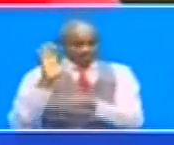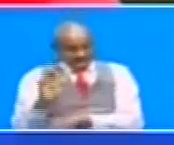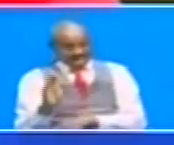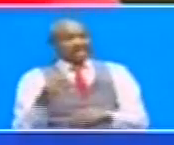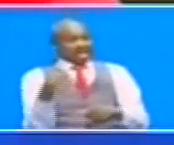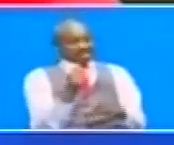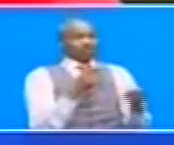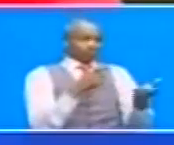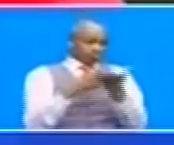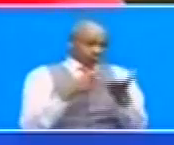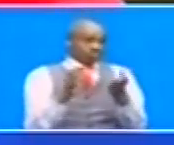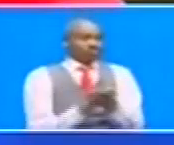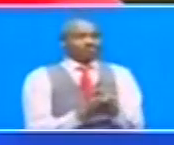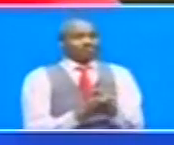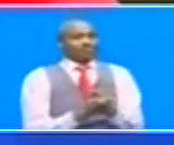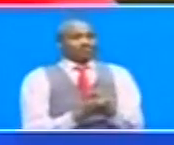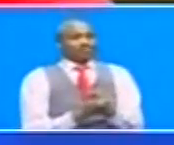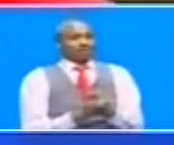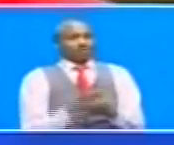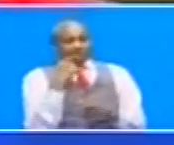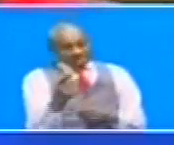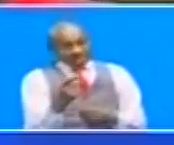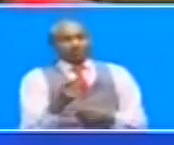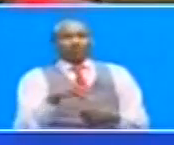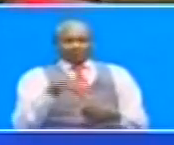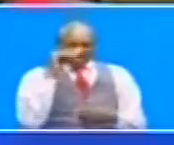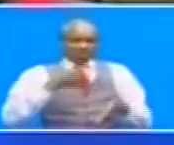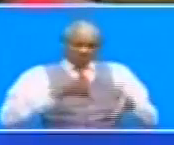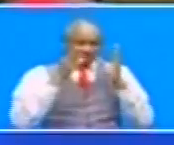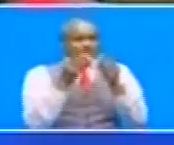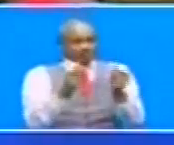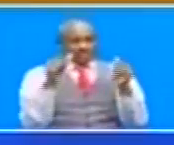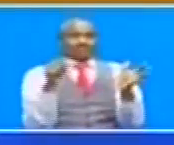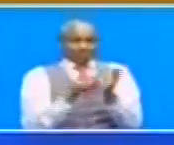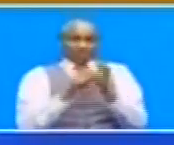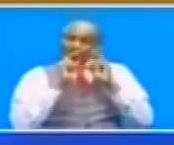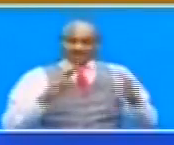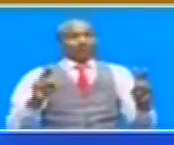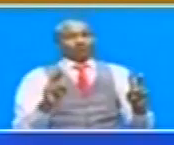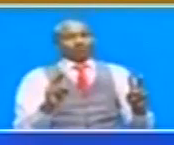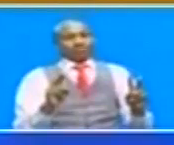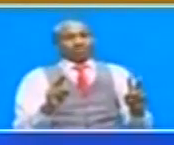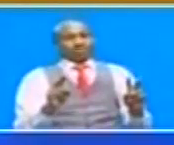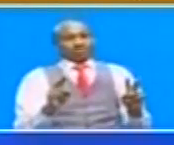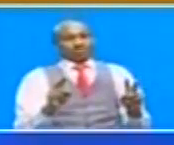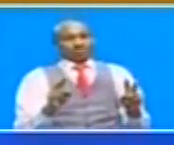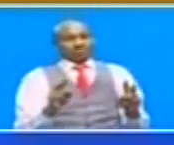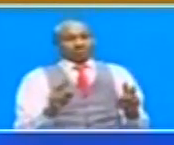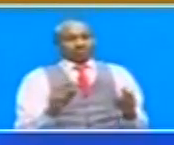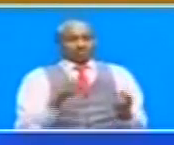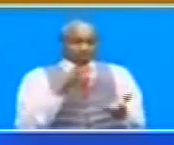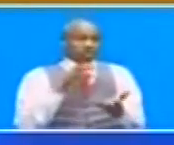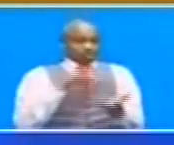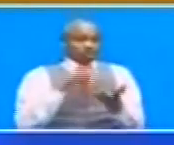others, to find an amicable way of dealing with the Burundian